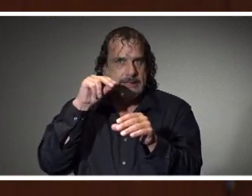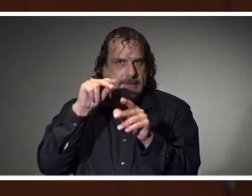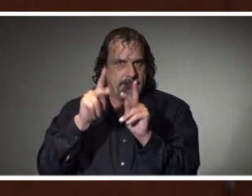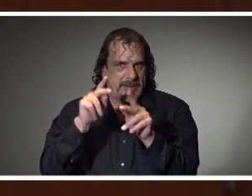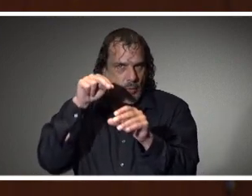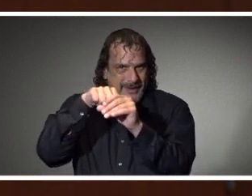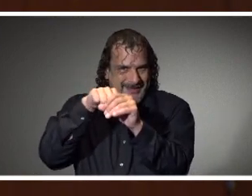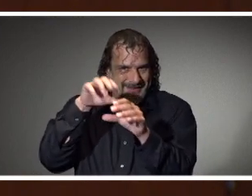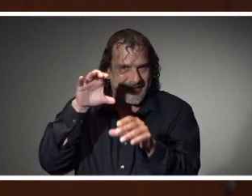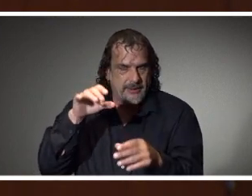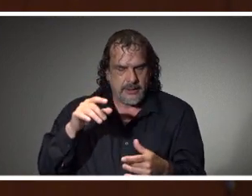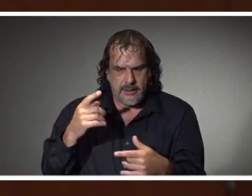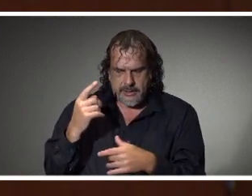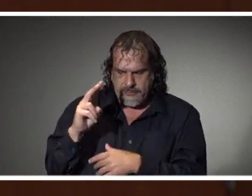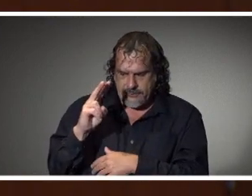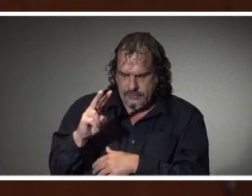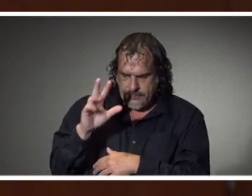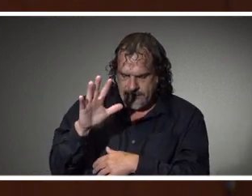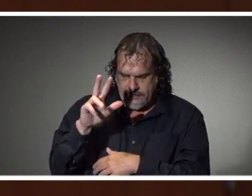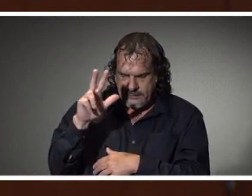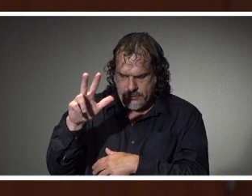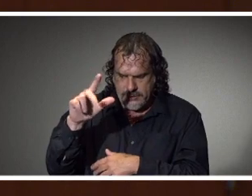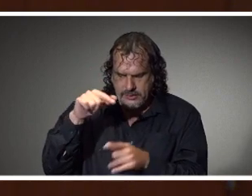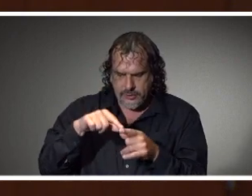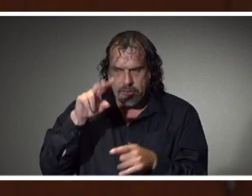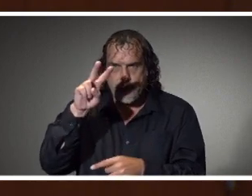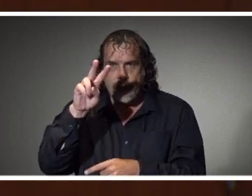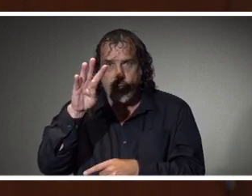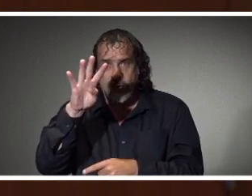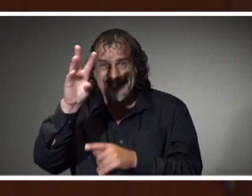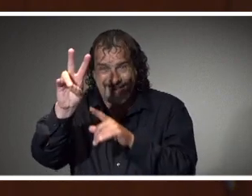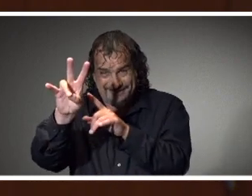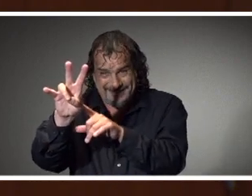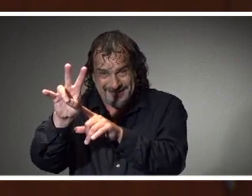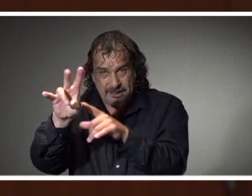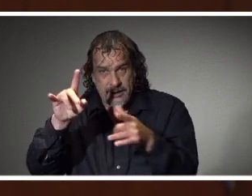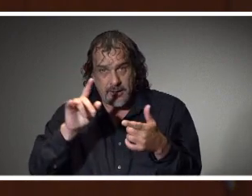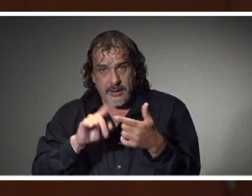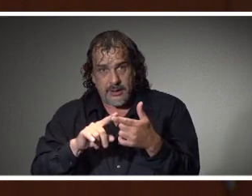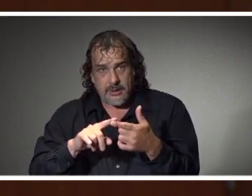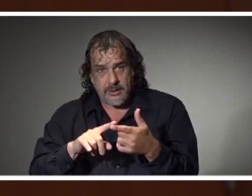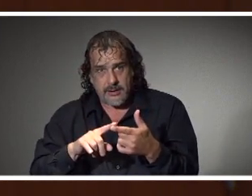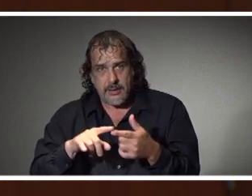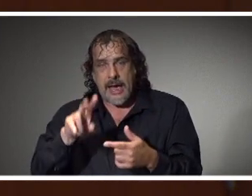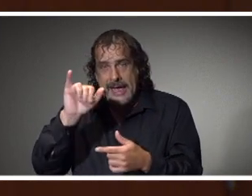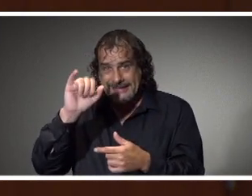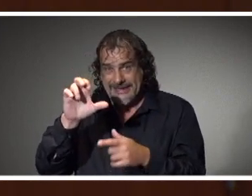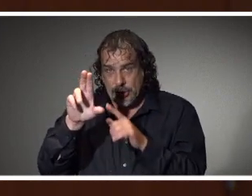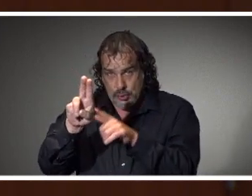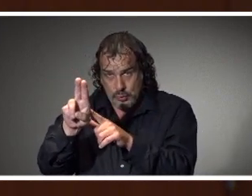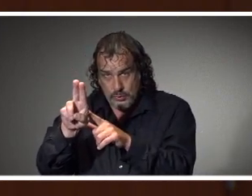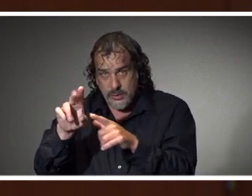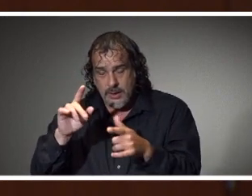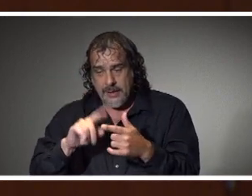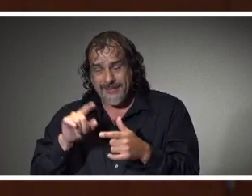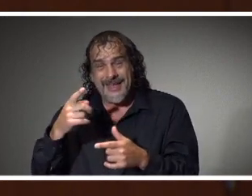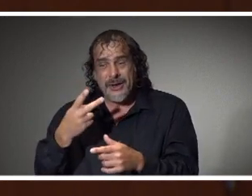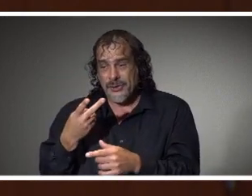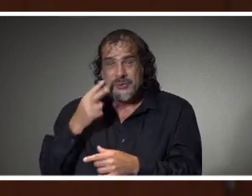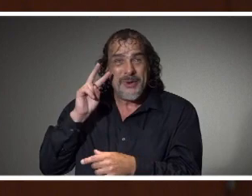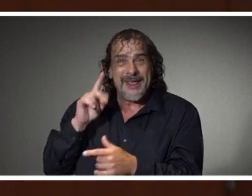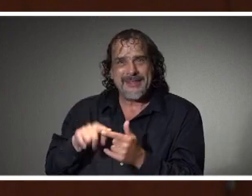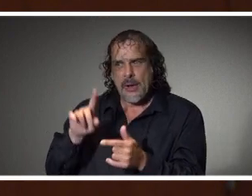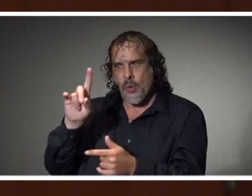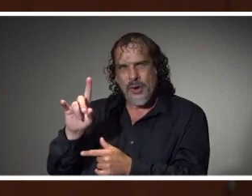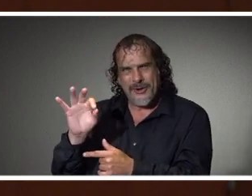up to 253 from 247. Keep in mind that just a short 5 days ago, that number was 197, so that's